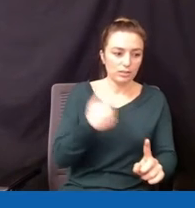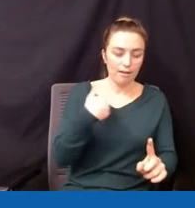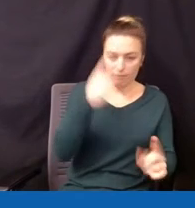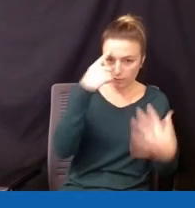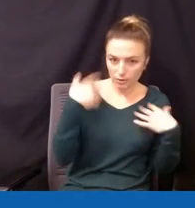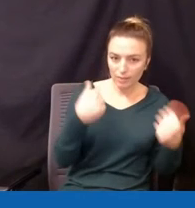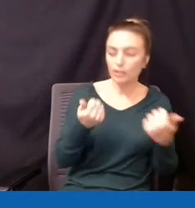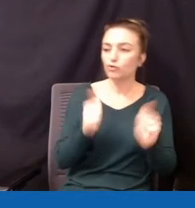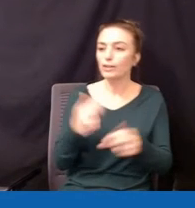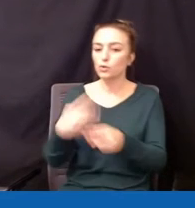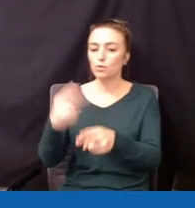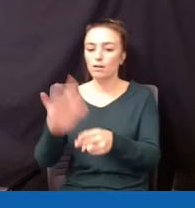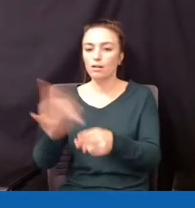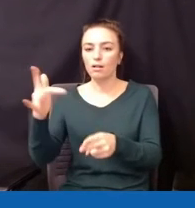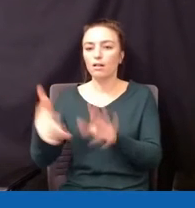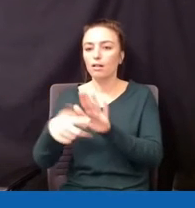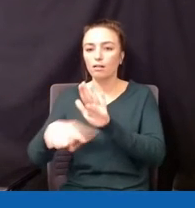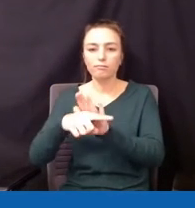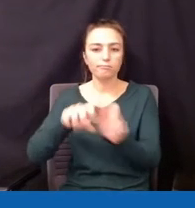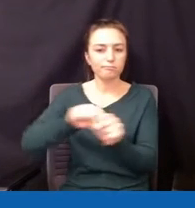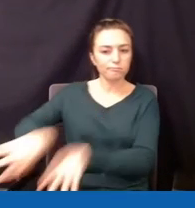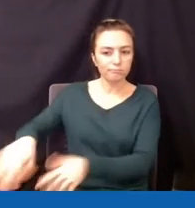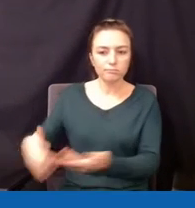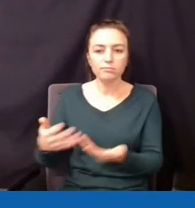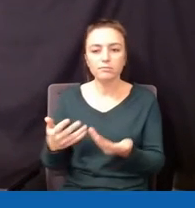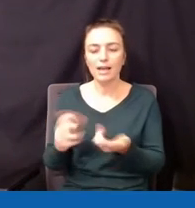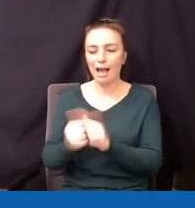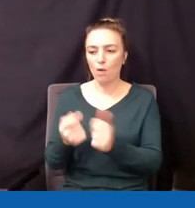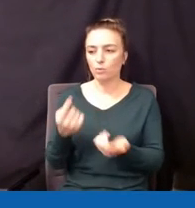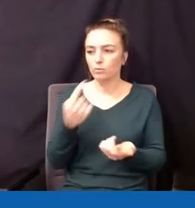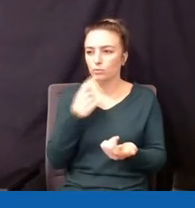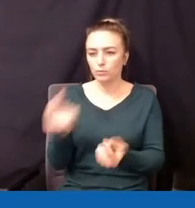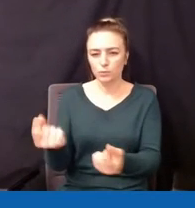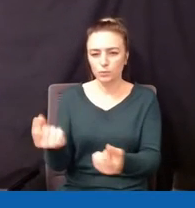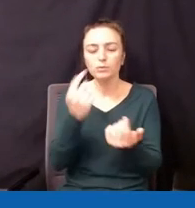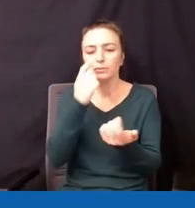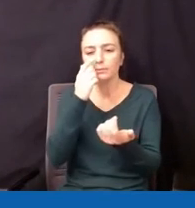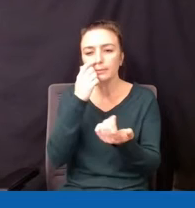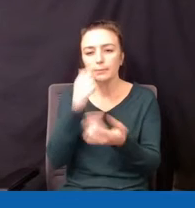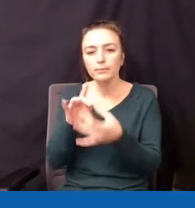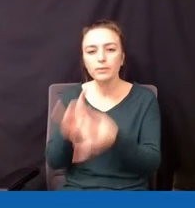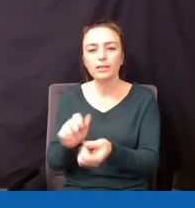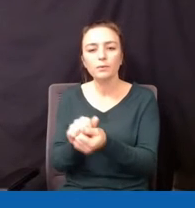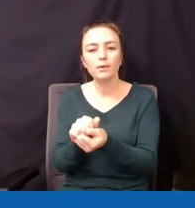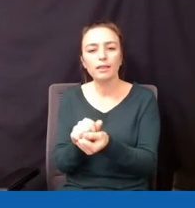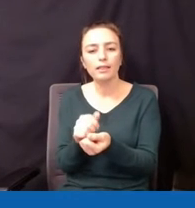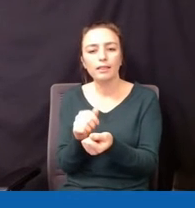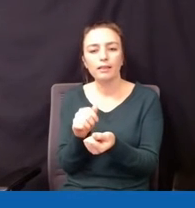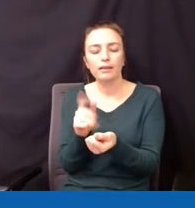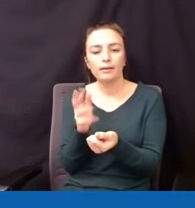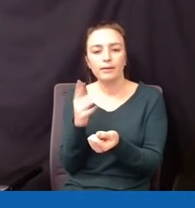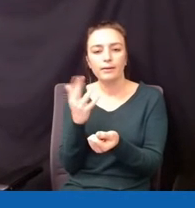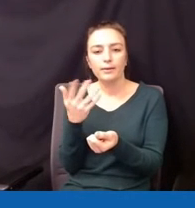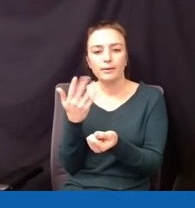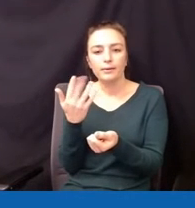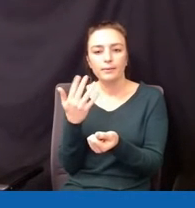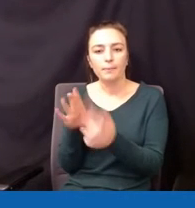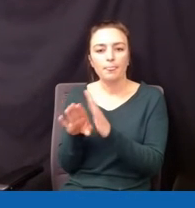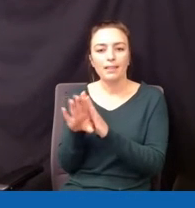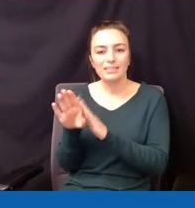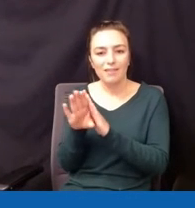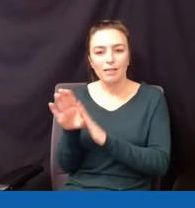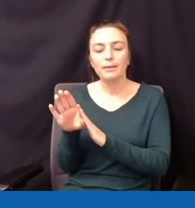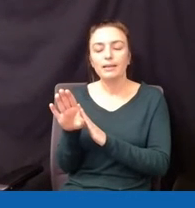to the forefront. So I'm wondering if you could walk through, you know, part of what you talked about, that one of the things that really stood out to me is developing and